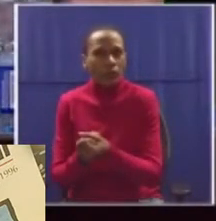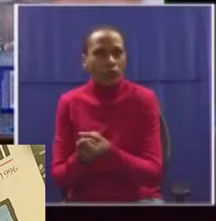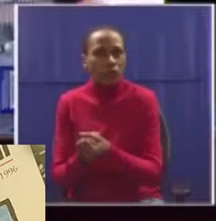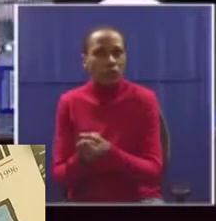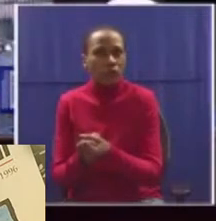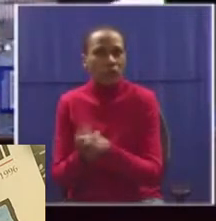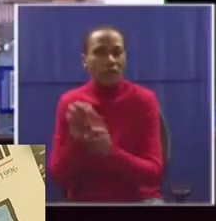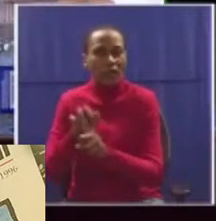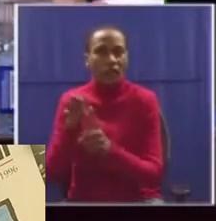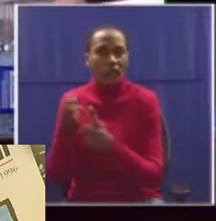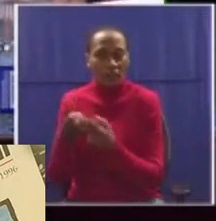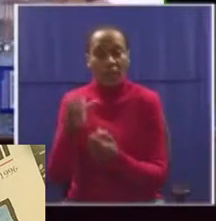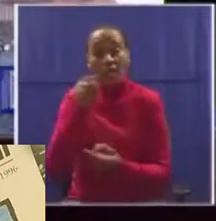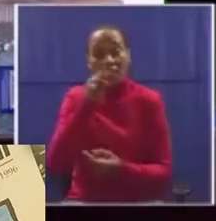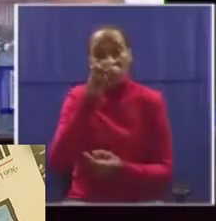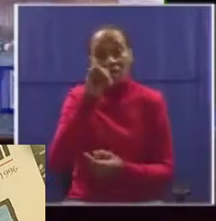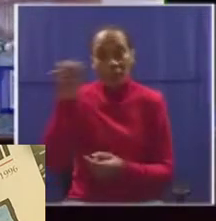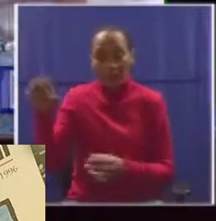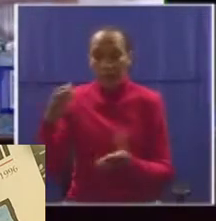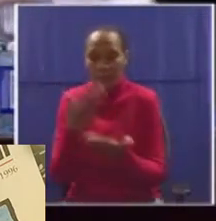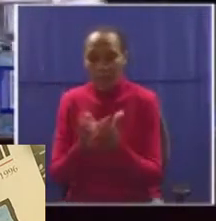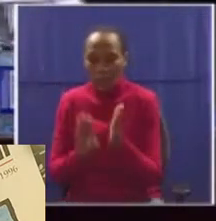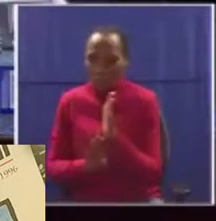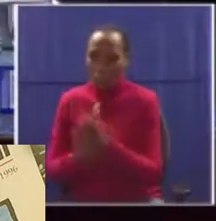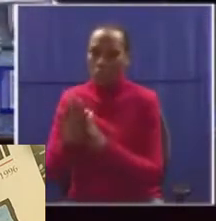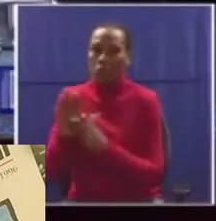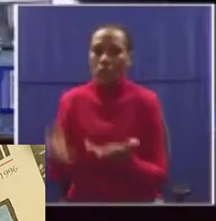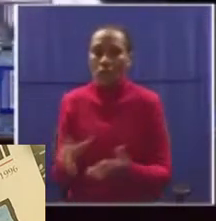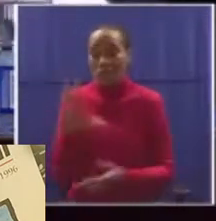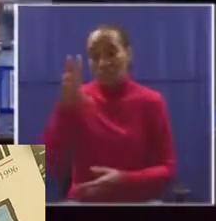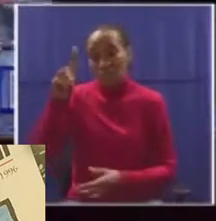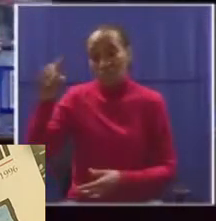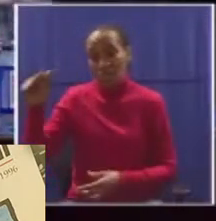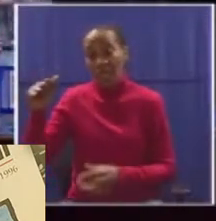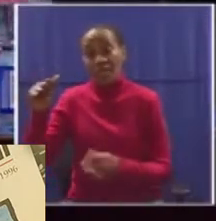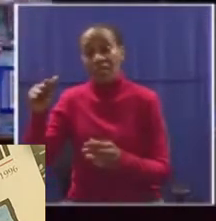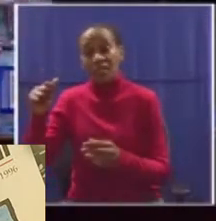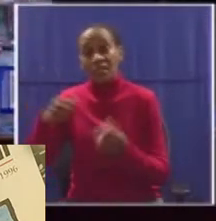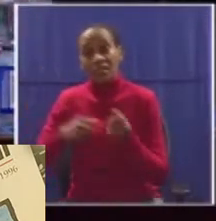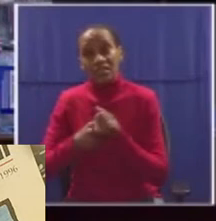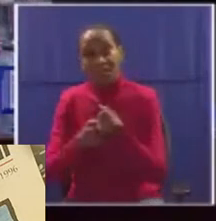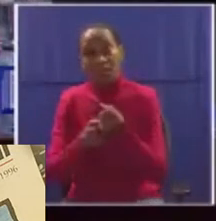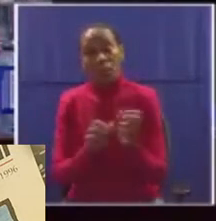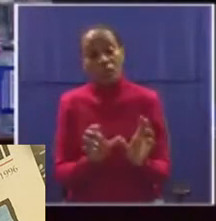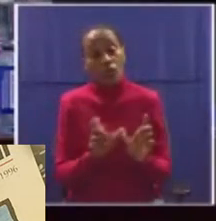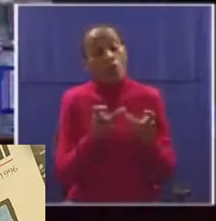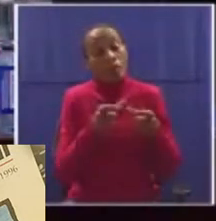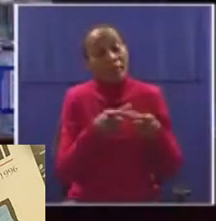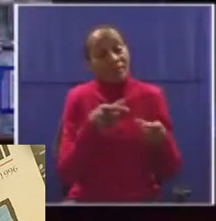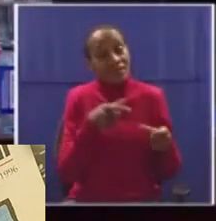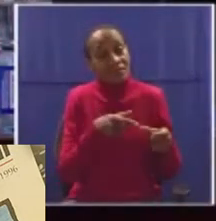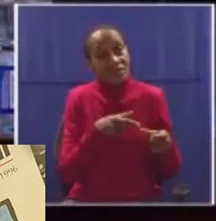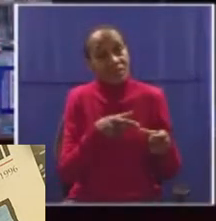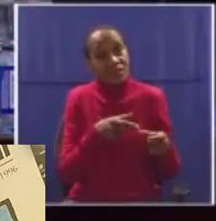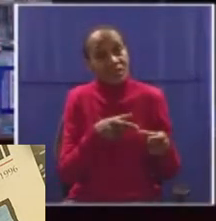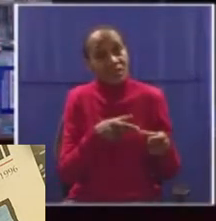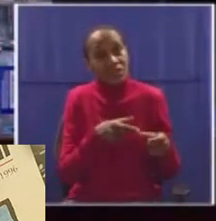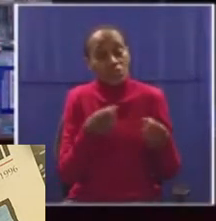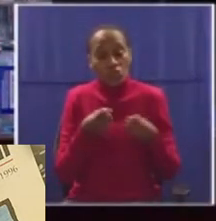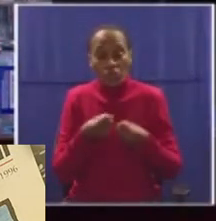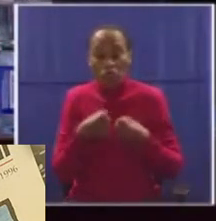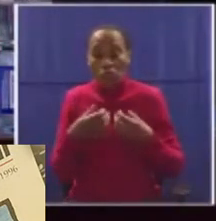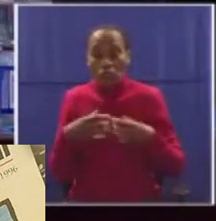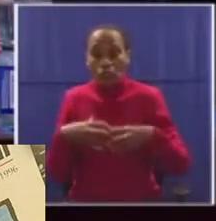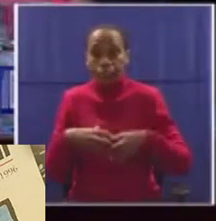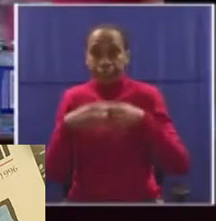environment for smm is to thrive the da supports a common committee's intervention to introduce